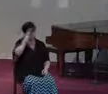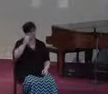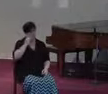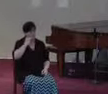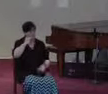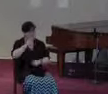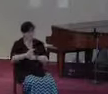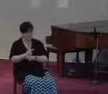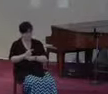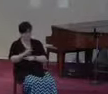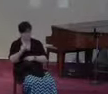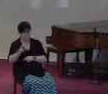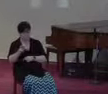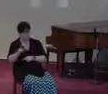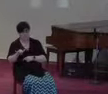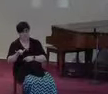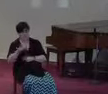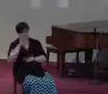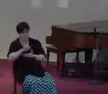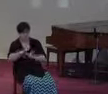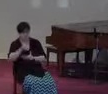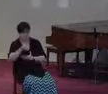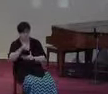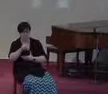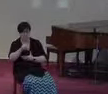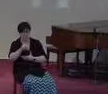of Clopas, is actually one person, not two separate people.